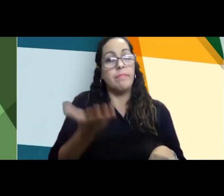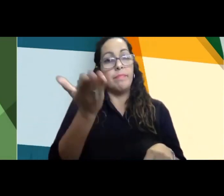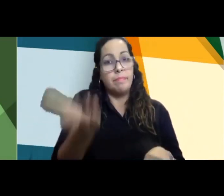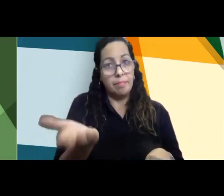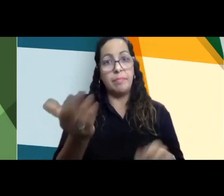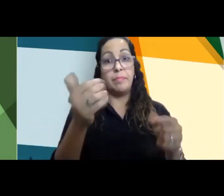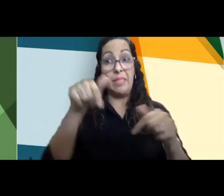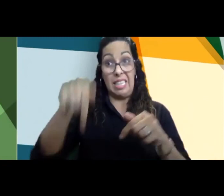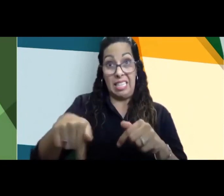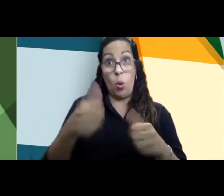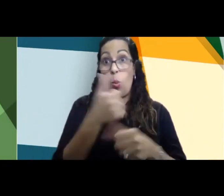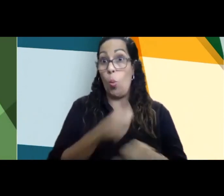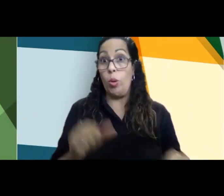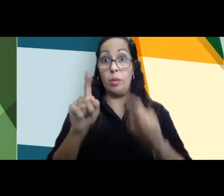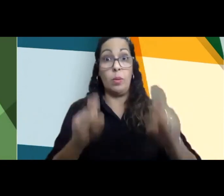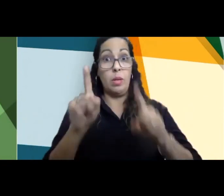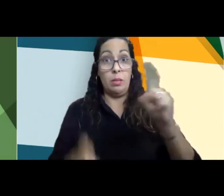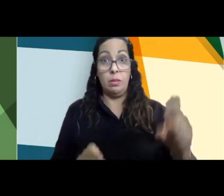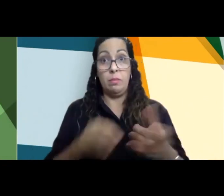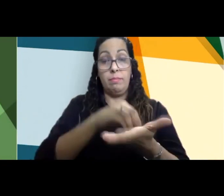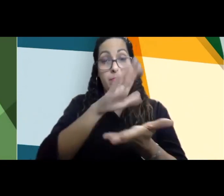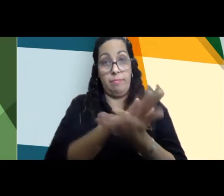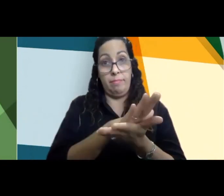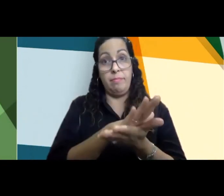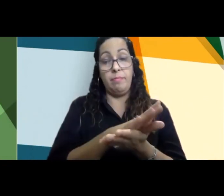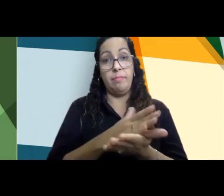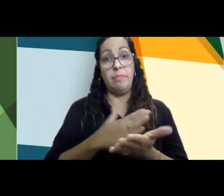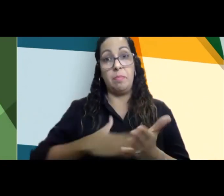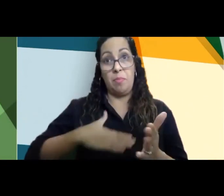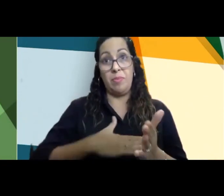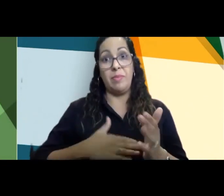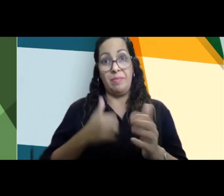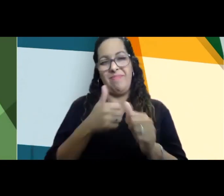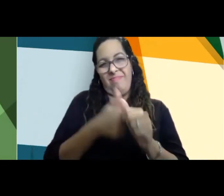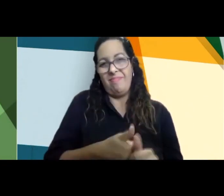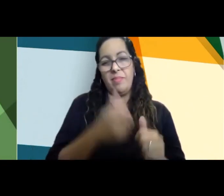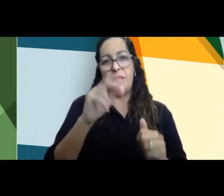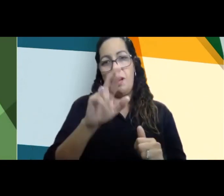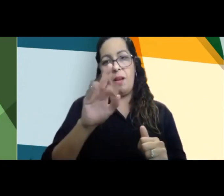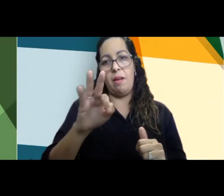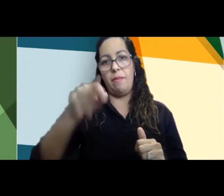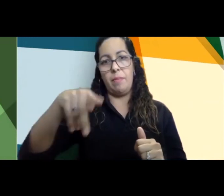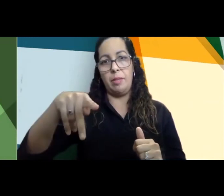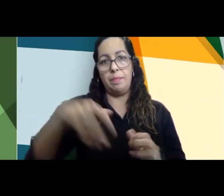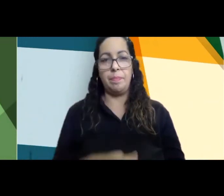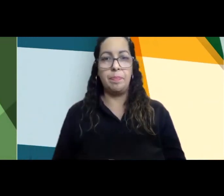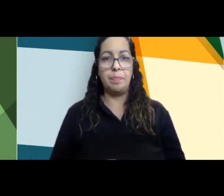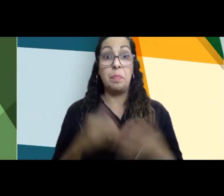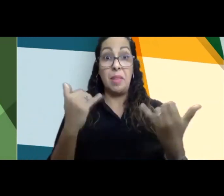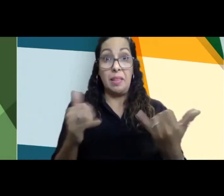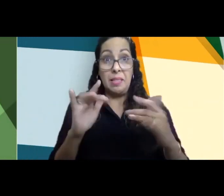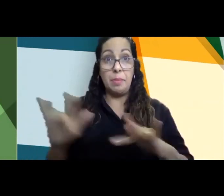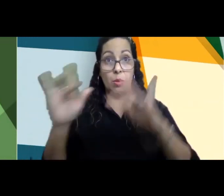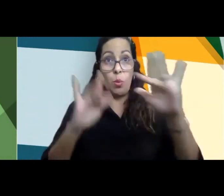any other questions in writing in accordance with the RFP instructions. This meeting is being recorded and will